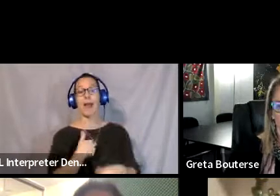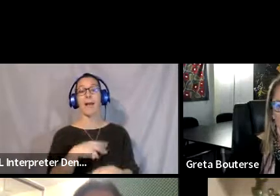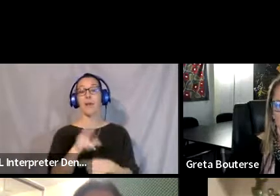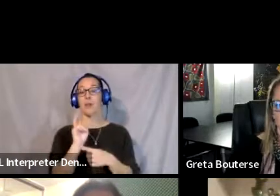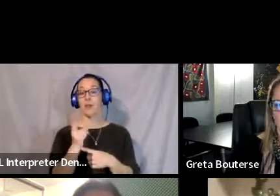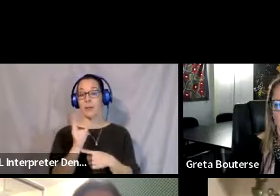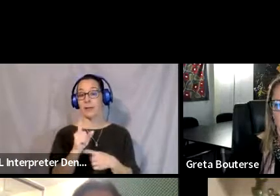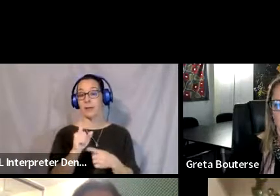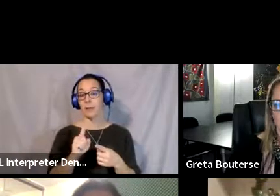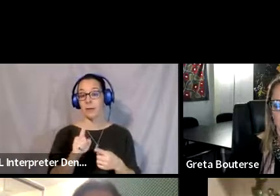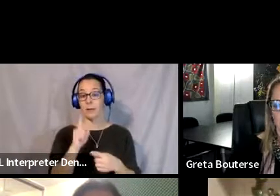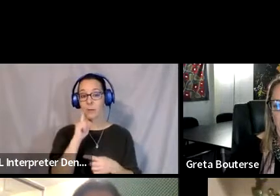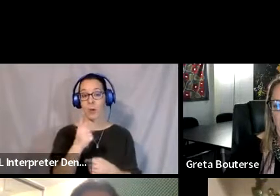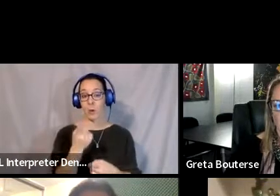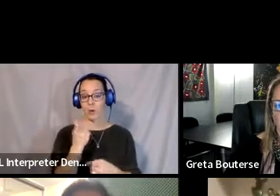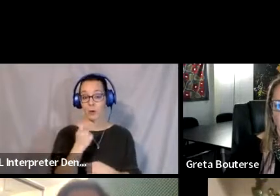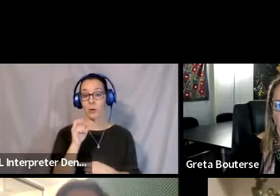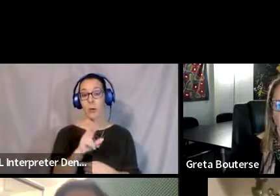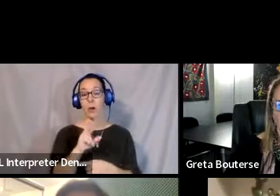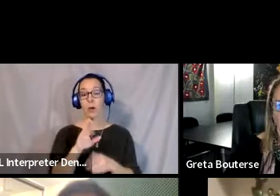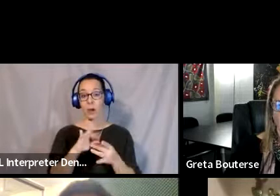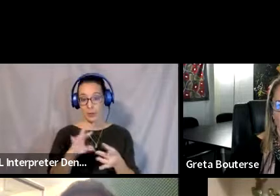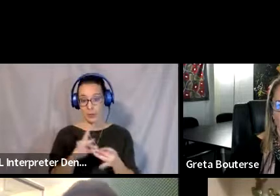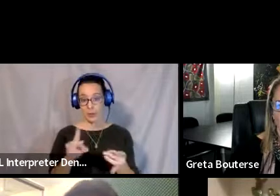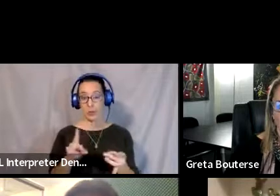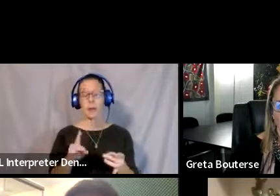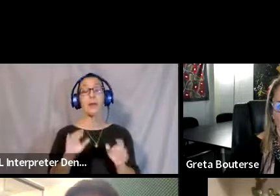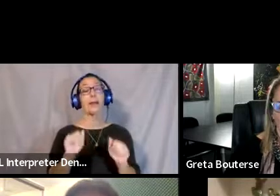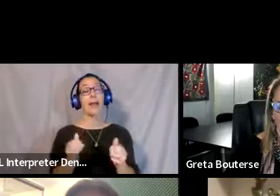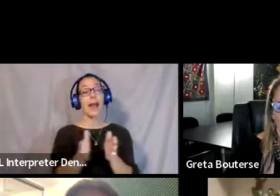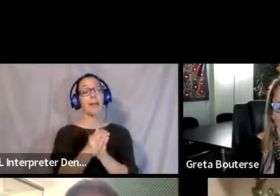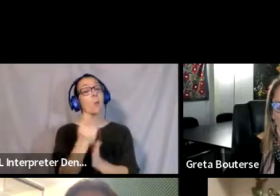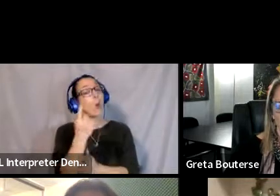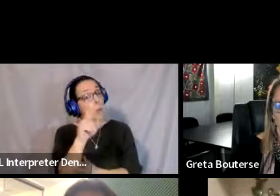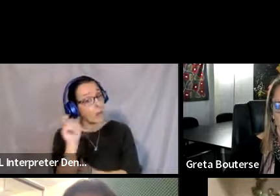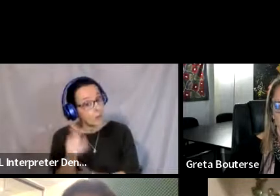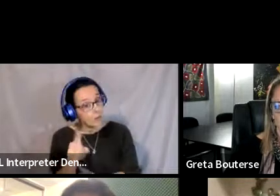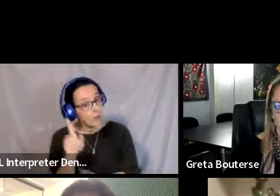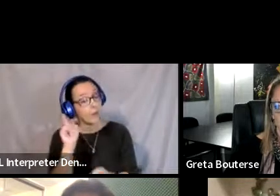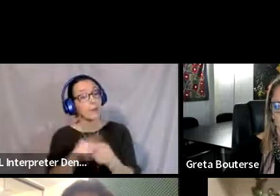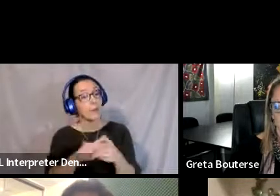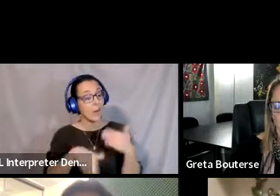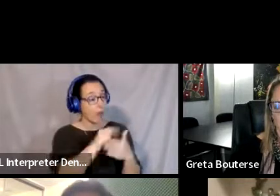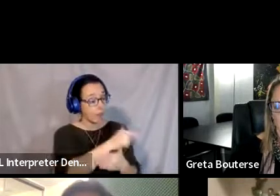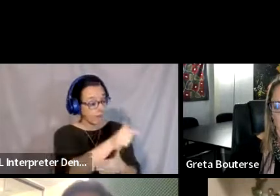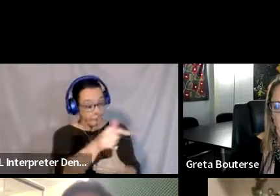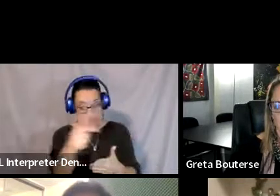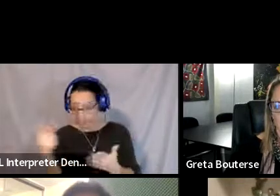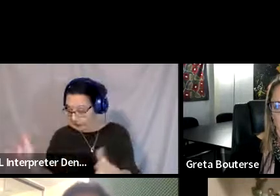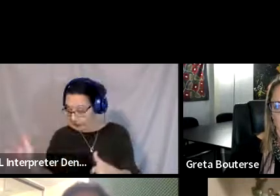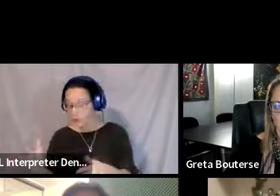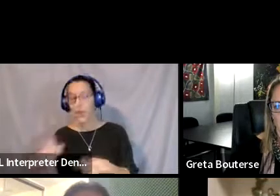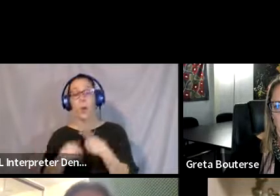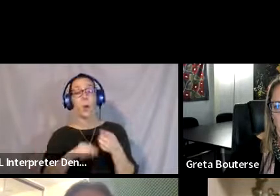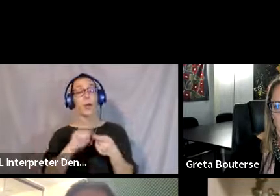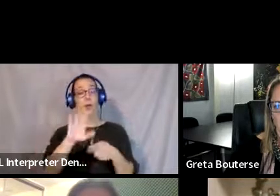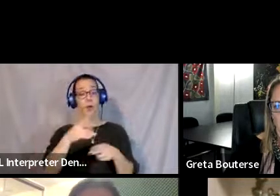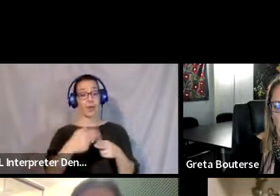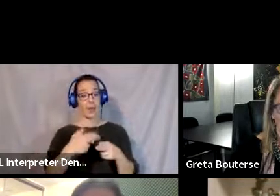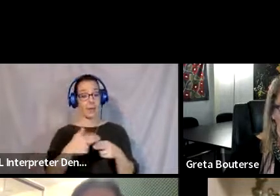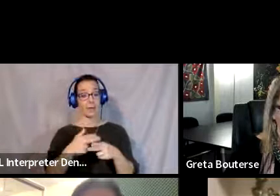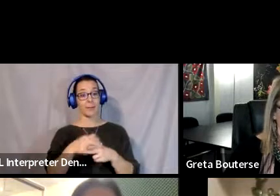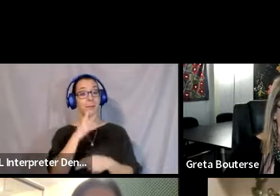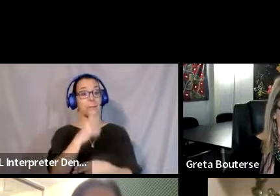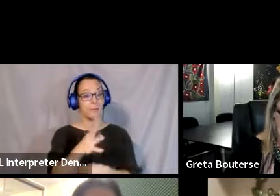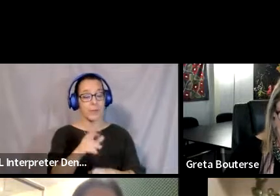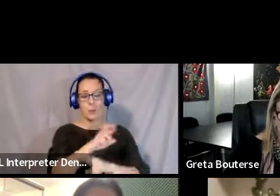to one question until all questions have been answered. When your name is called, please be prepared to speak. If you do not respond when your